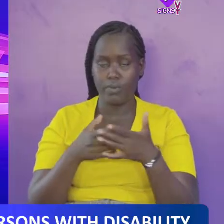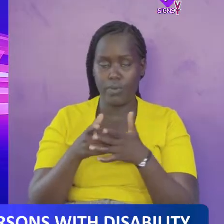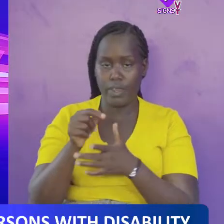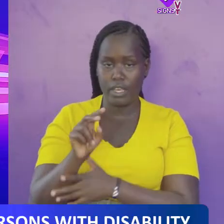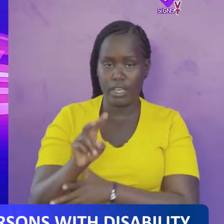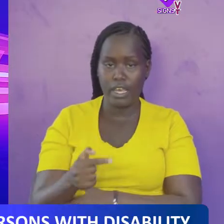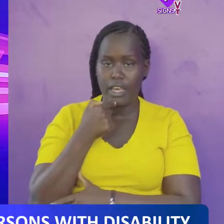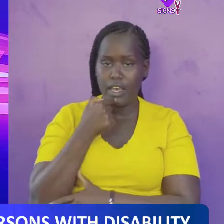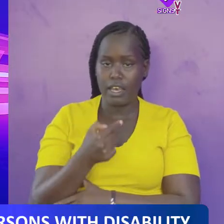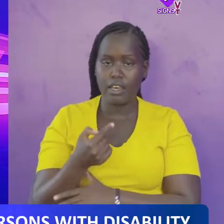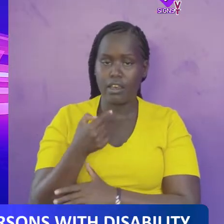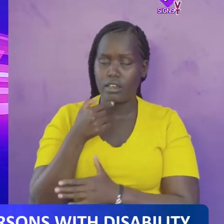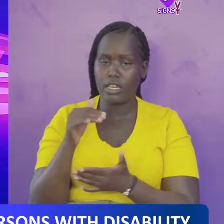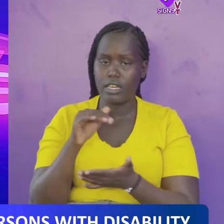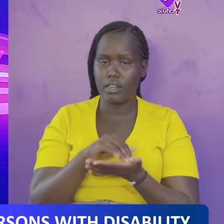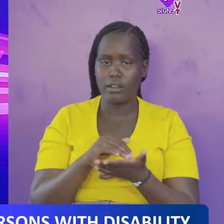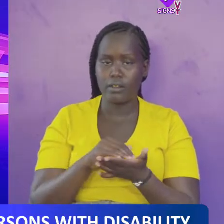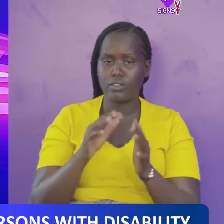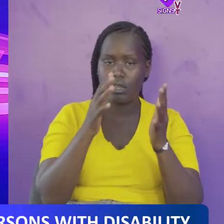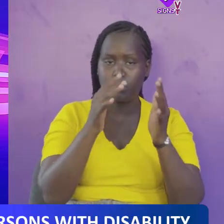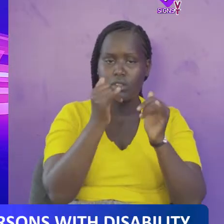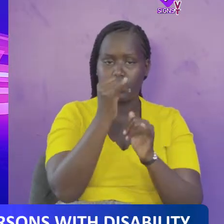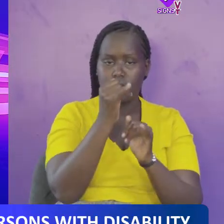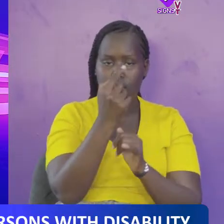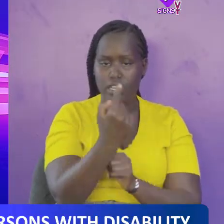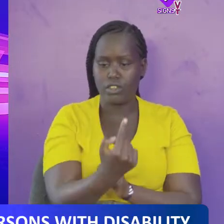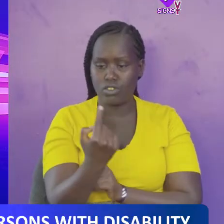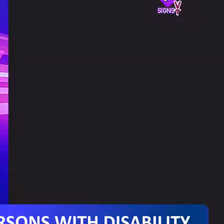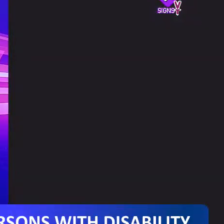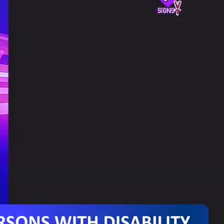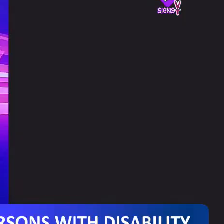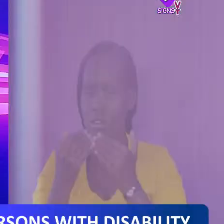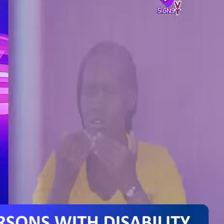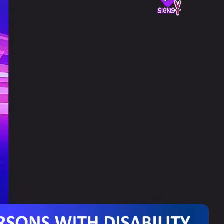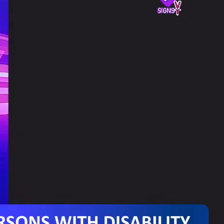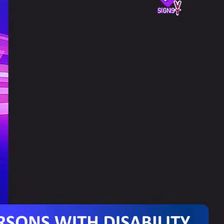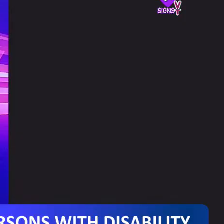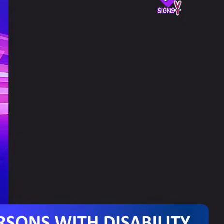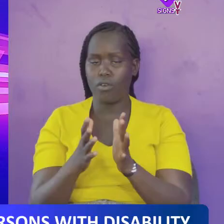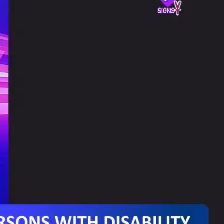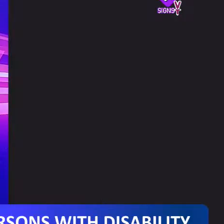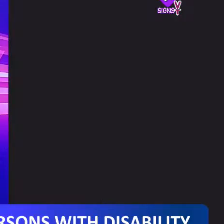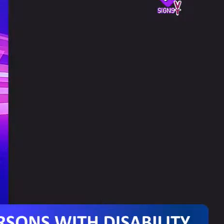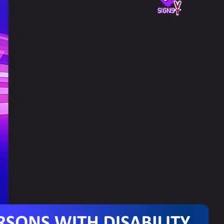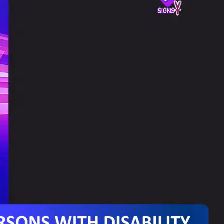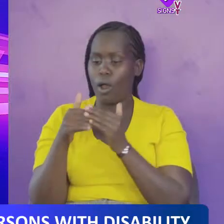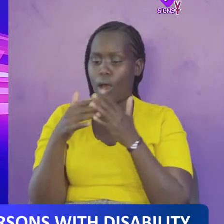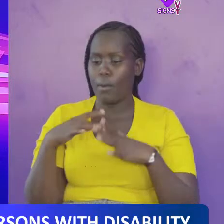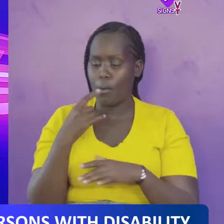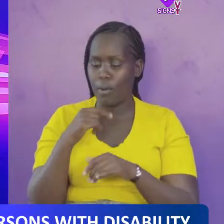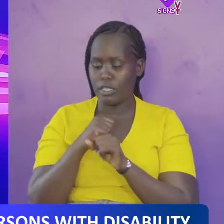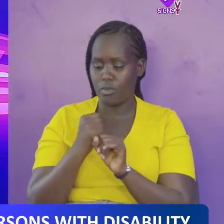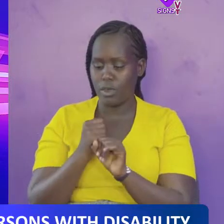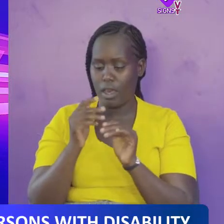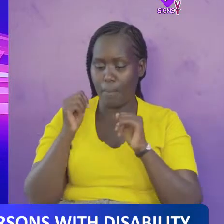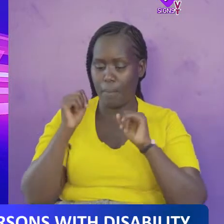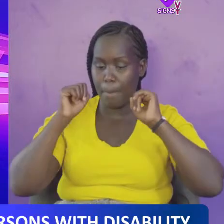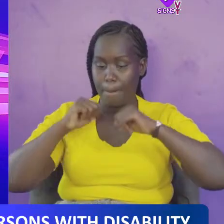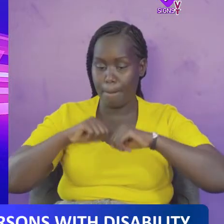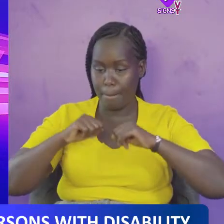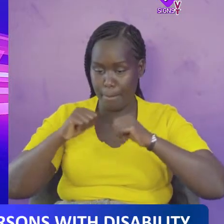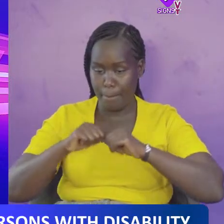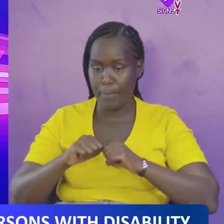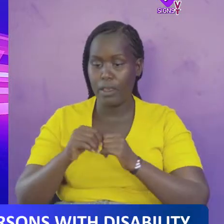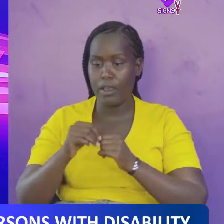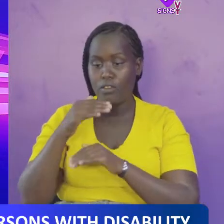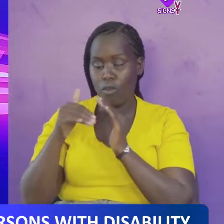we celebrate each and every one of you. Thank you so much, our target audience, everybody who is making this possible. As you know, we propagate for